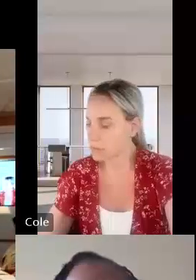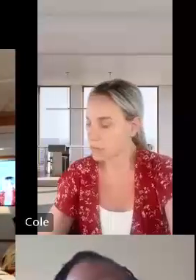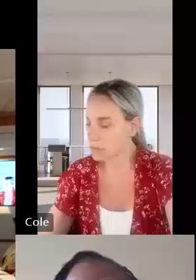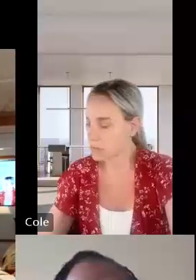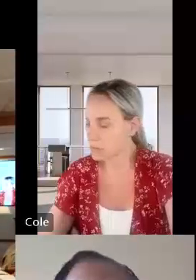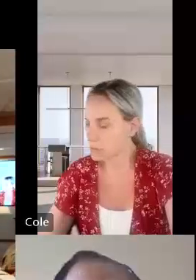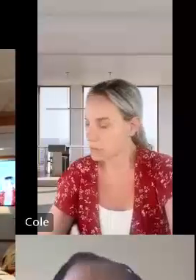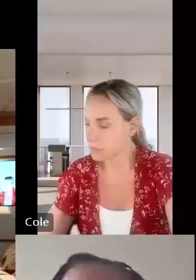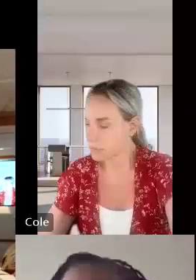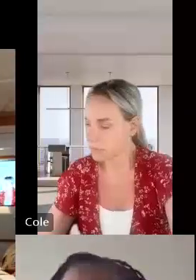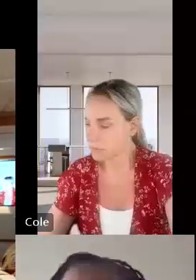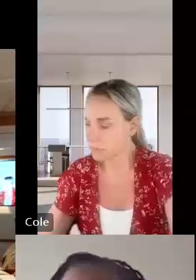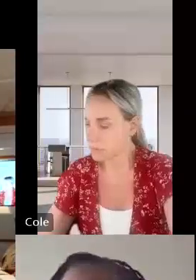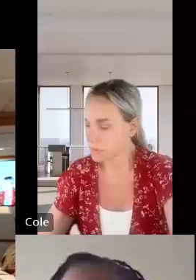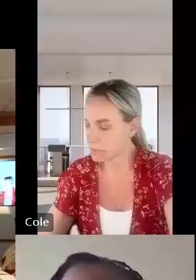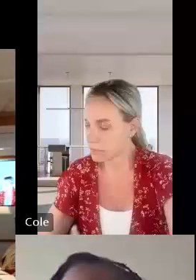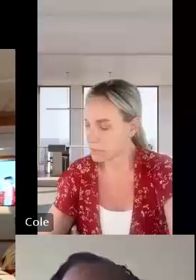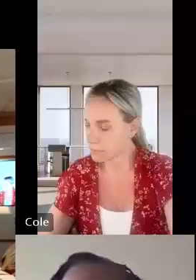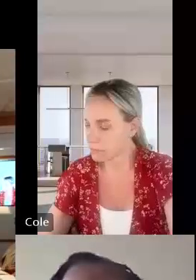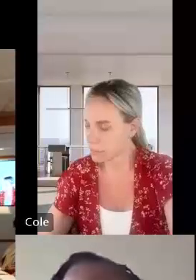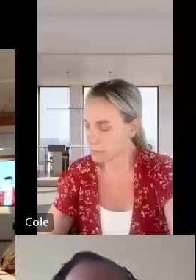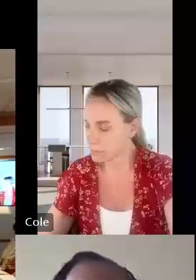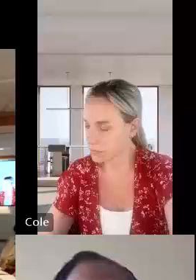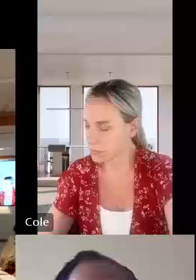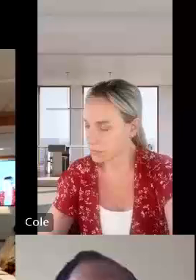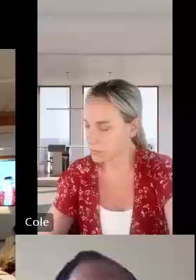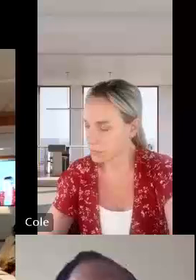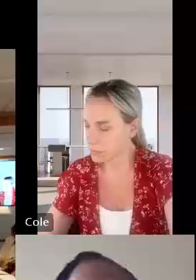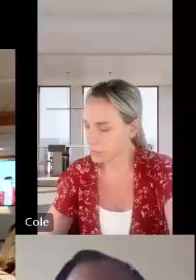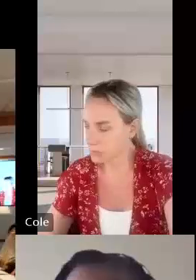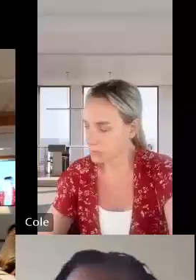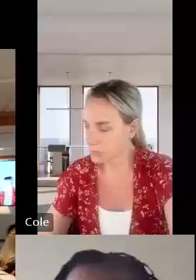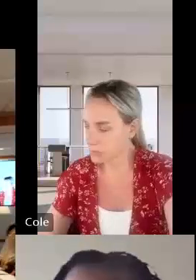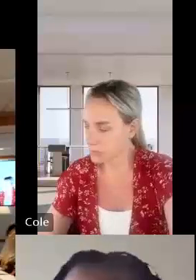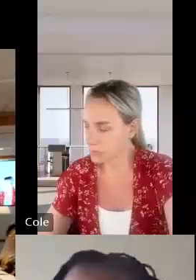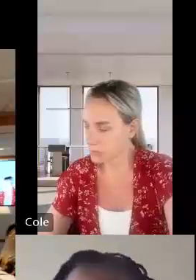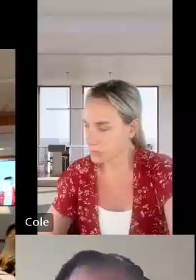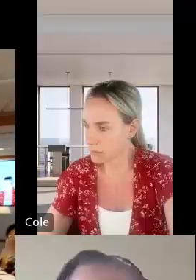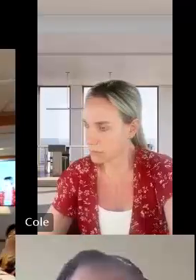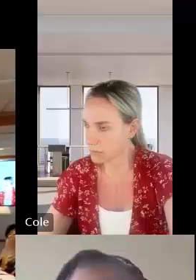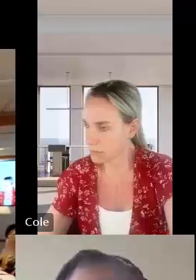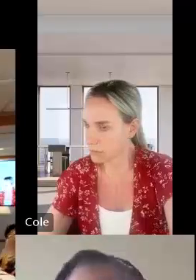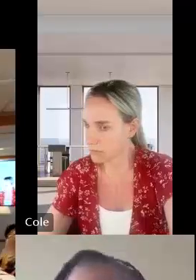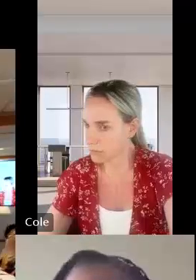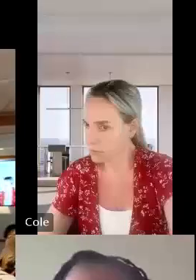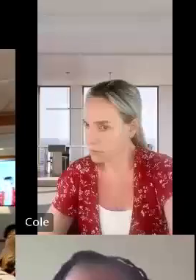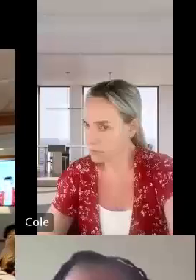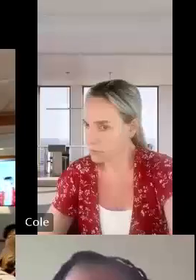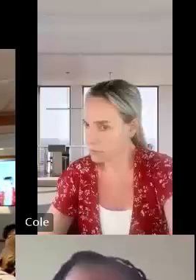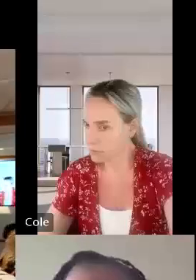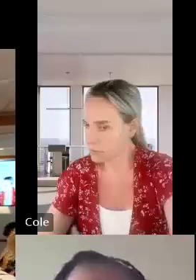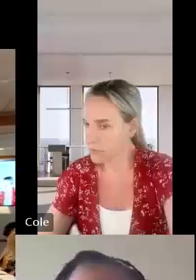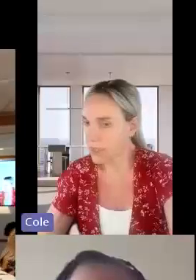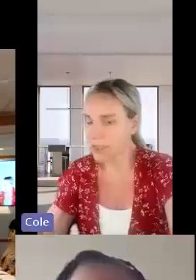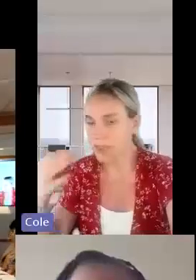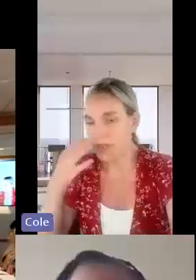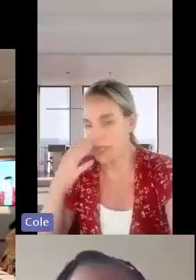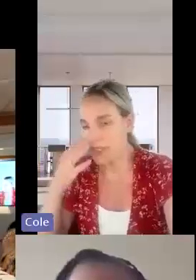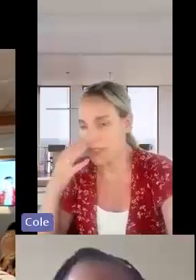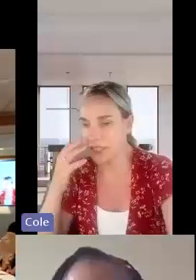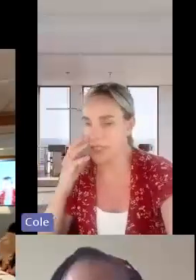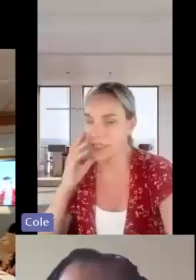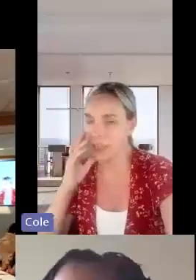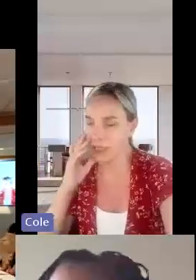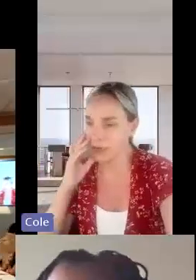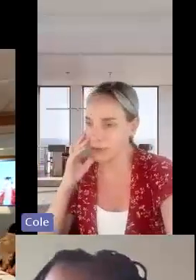families and students are becoming more and more engaged to the work that we're doing around Indigenous education. So